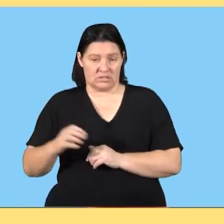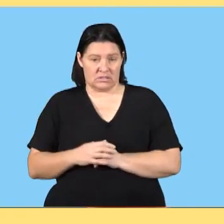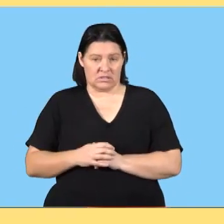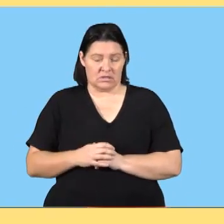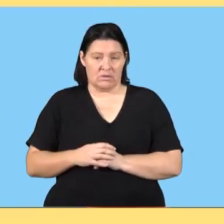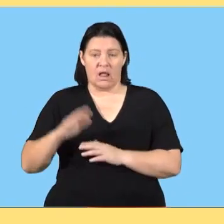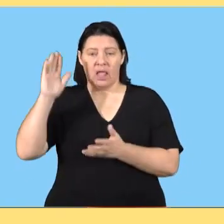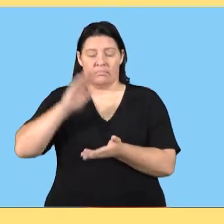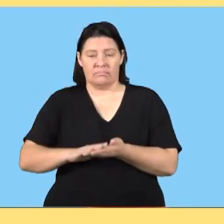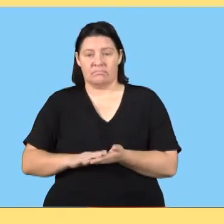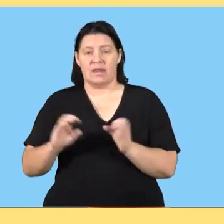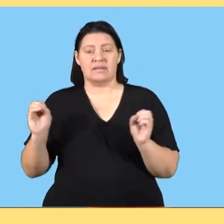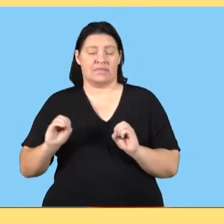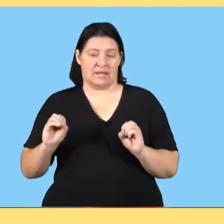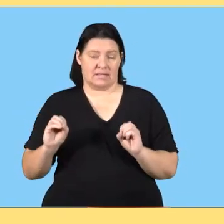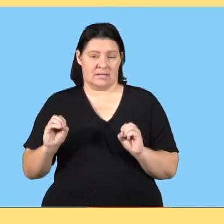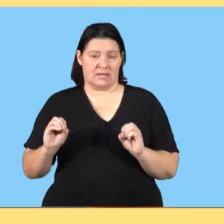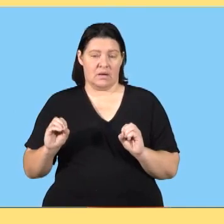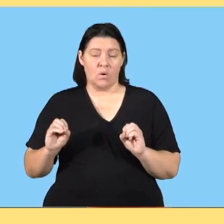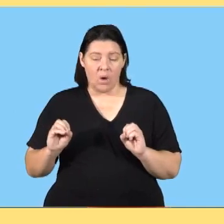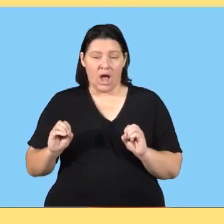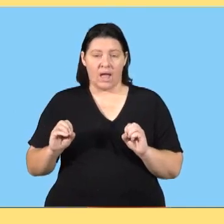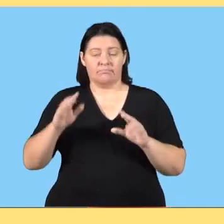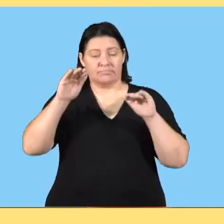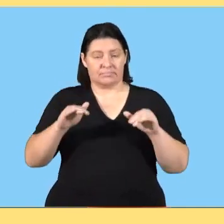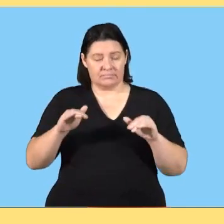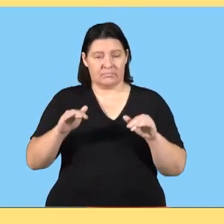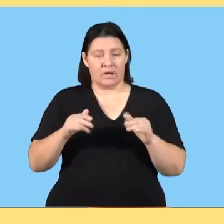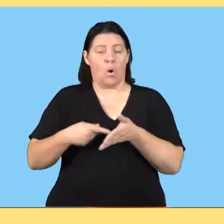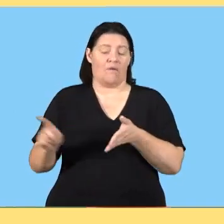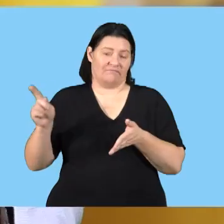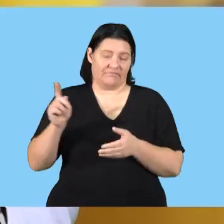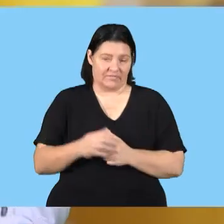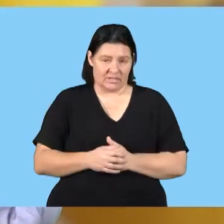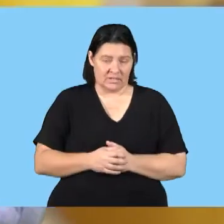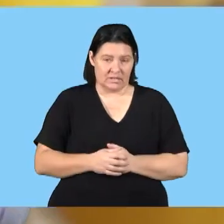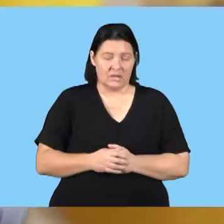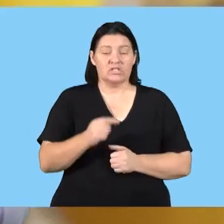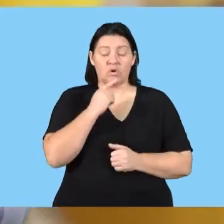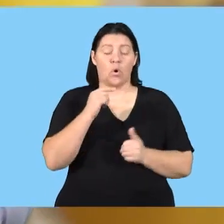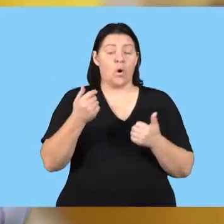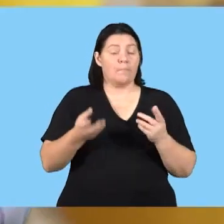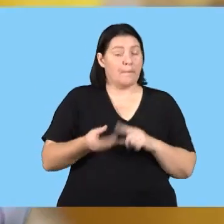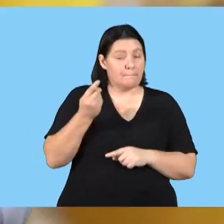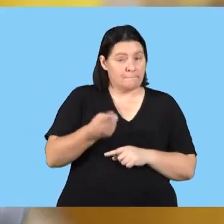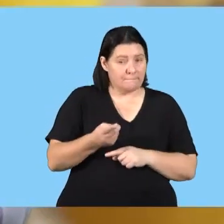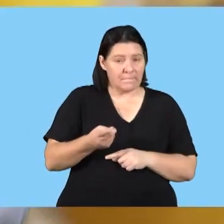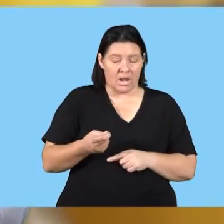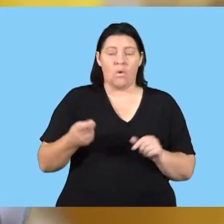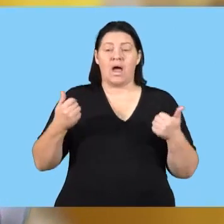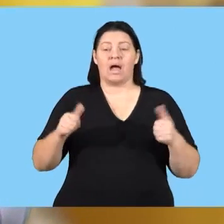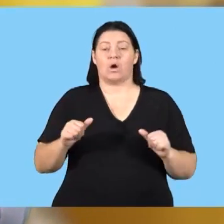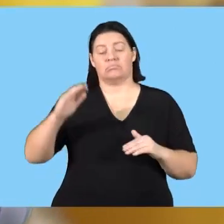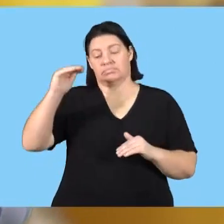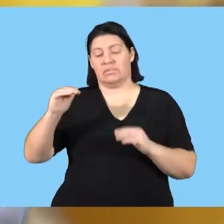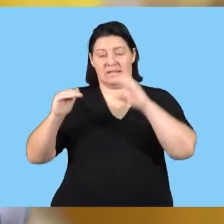up with nothing because the account is being written off. So when we come to our debtors ledger, these